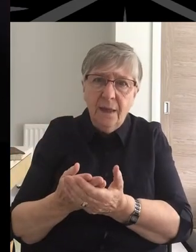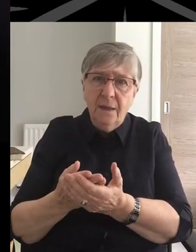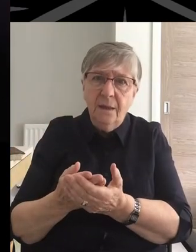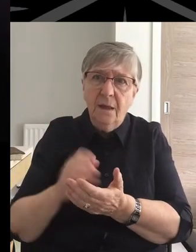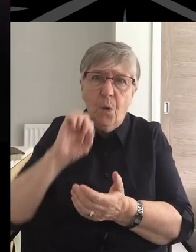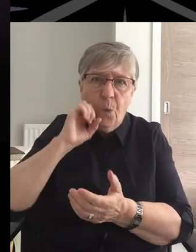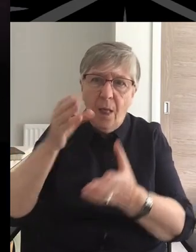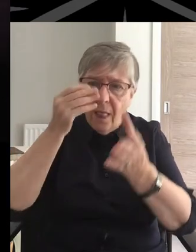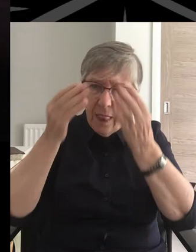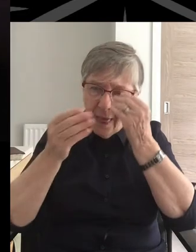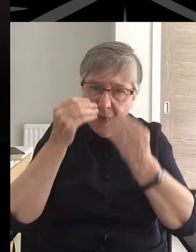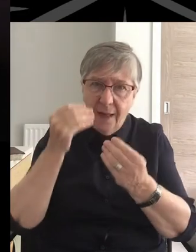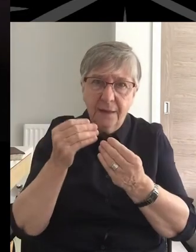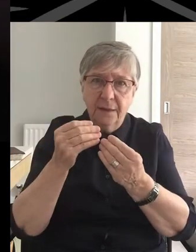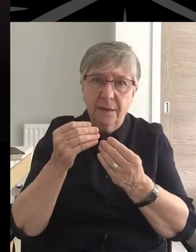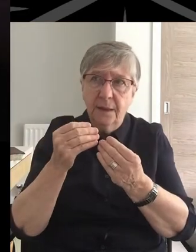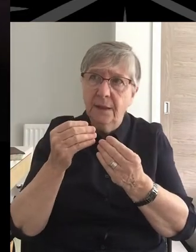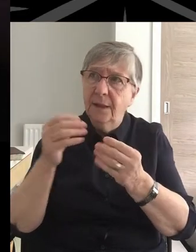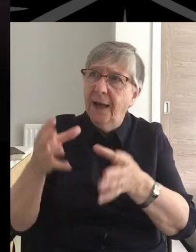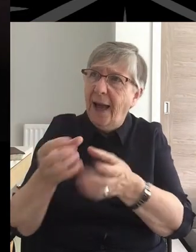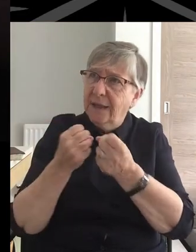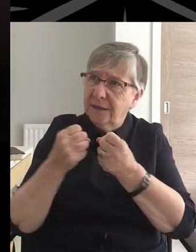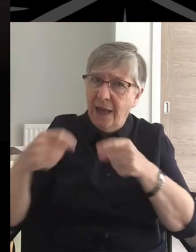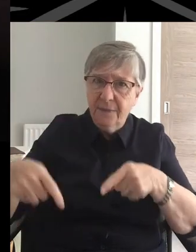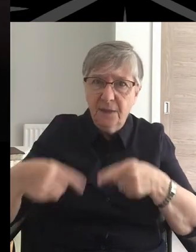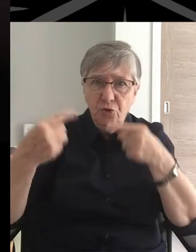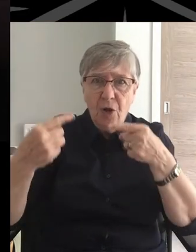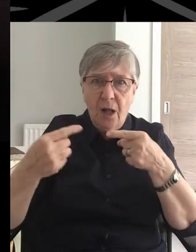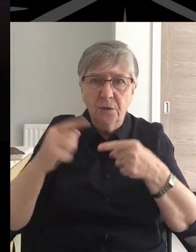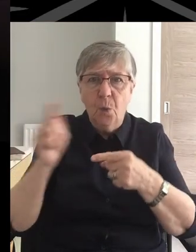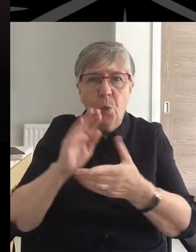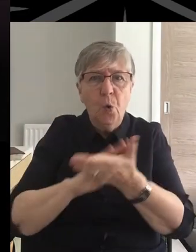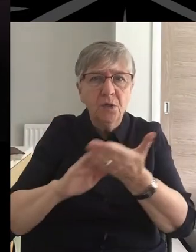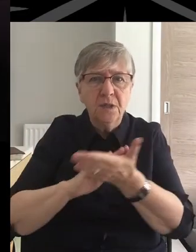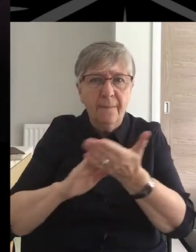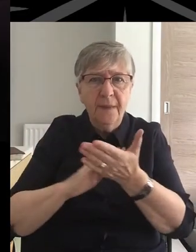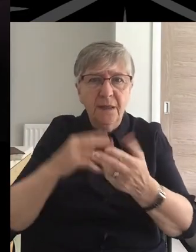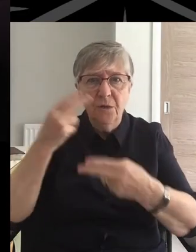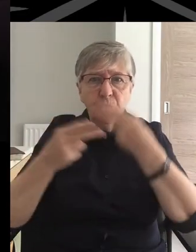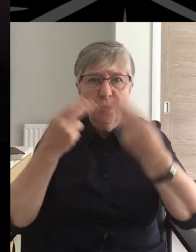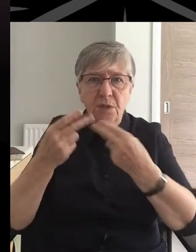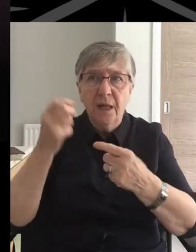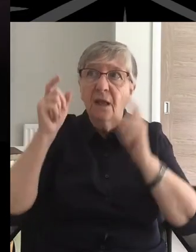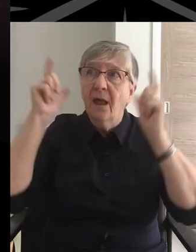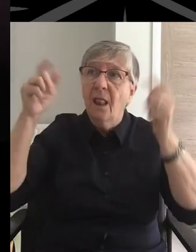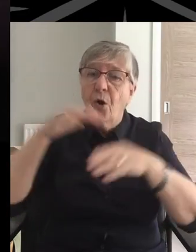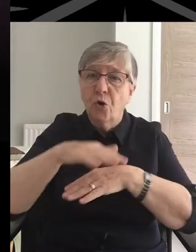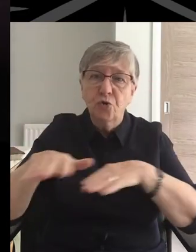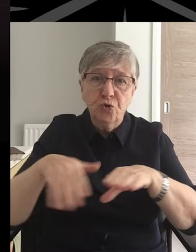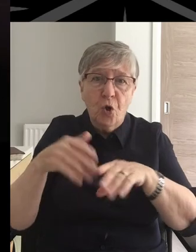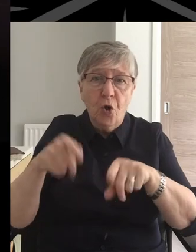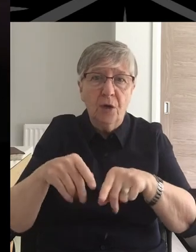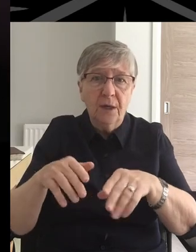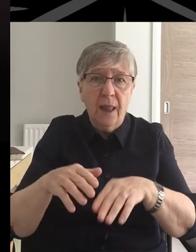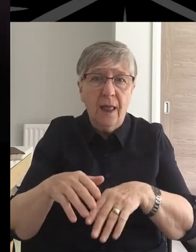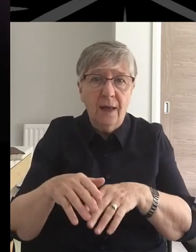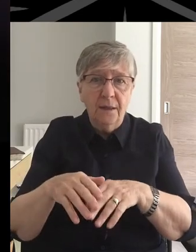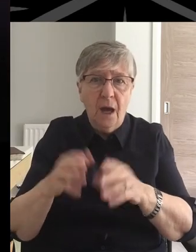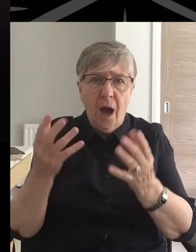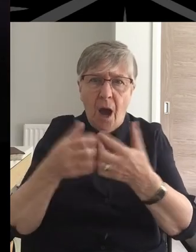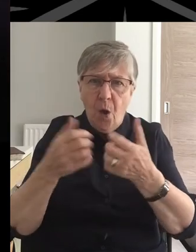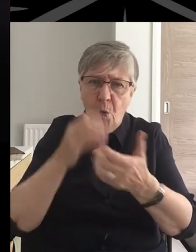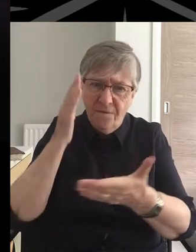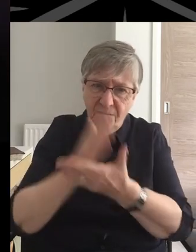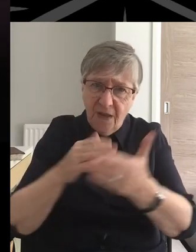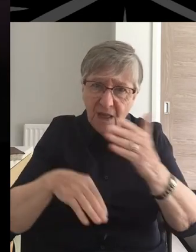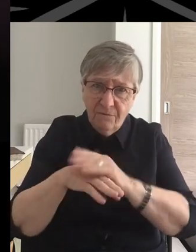who will learn and take the challenge. What does it mean to sing the Lord's song in a strange land? How do we be faithful to God when we're in